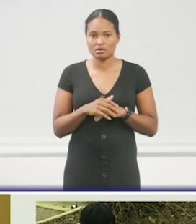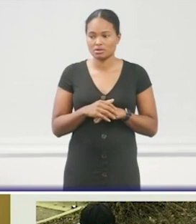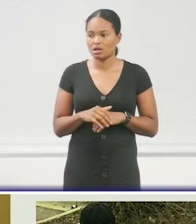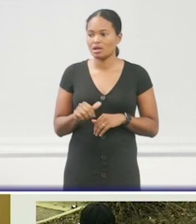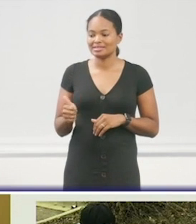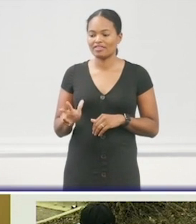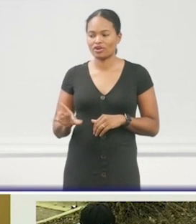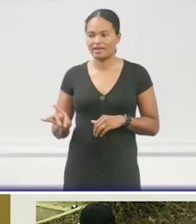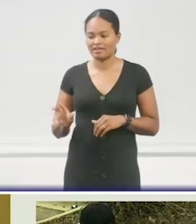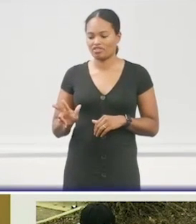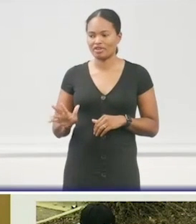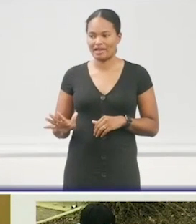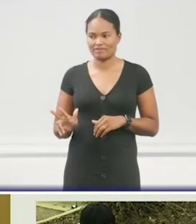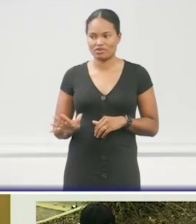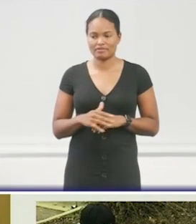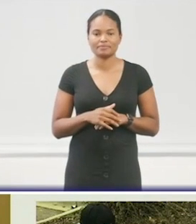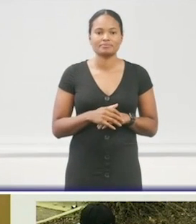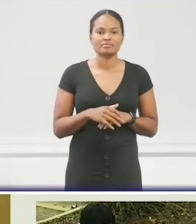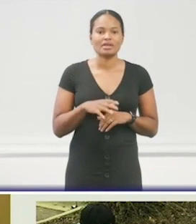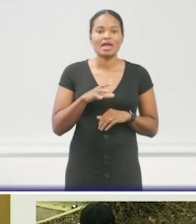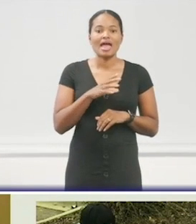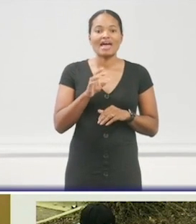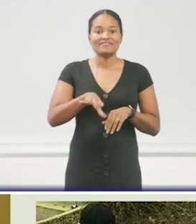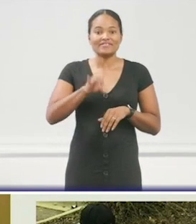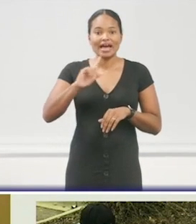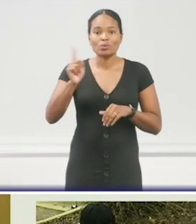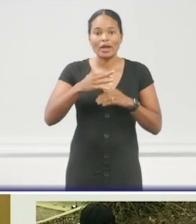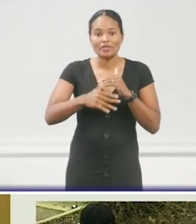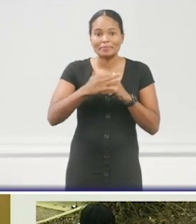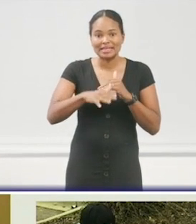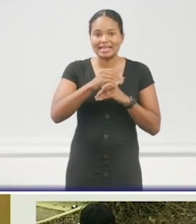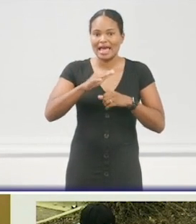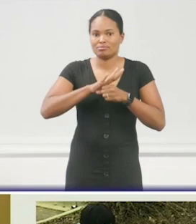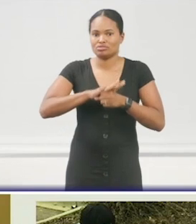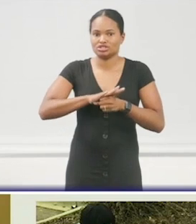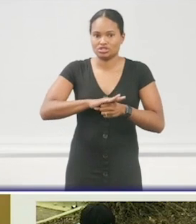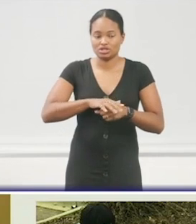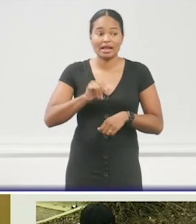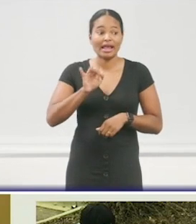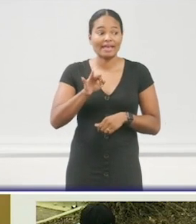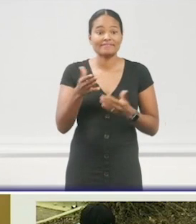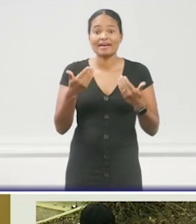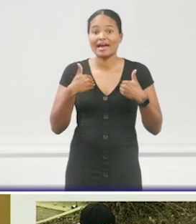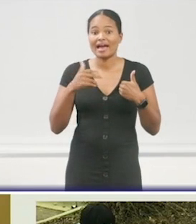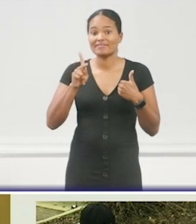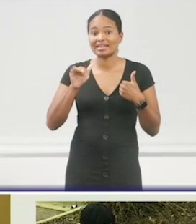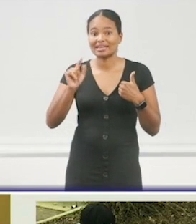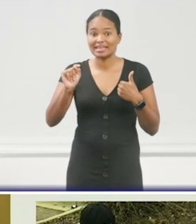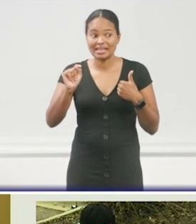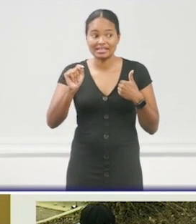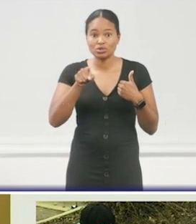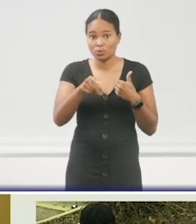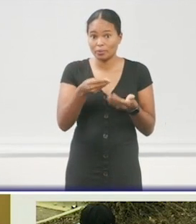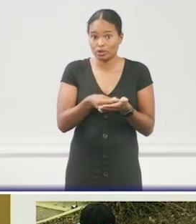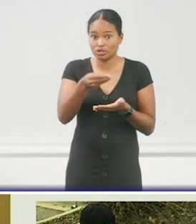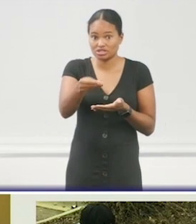Find where that bleed is, pressure. If you happen to have a kit that you can